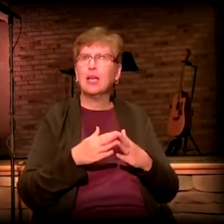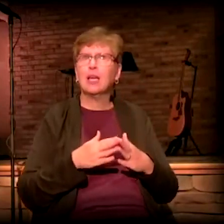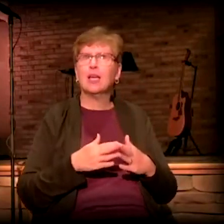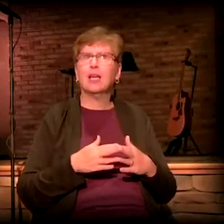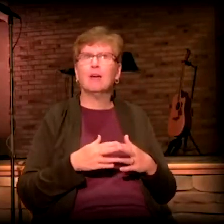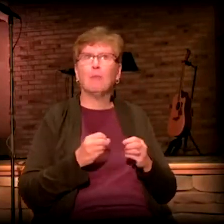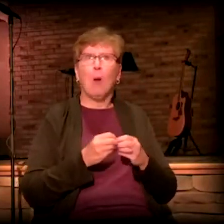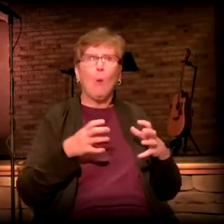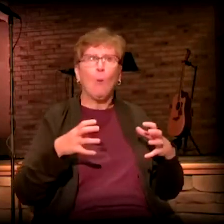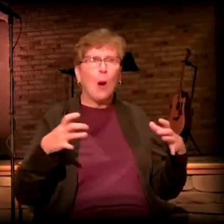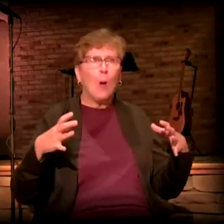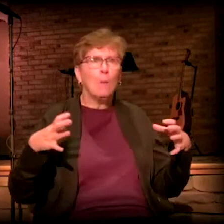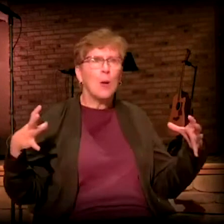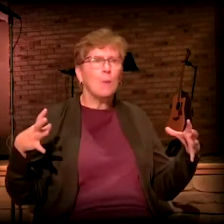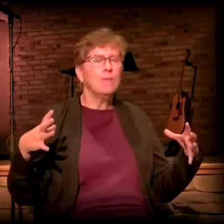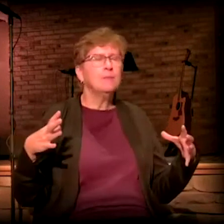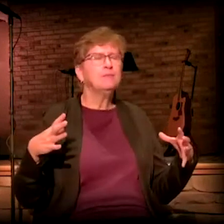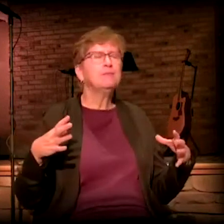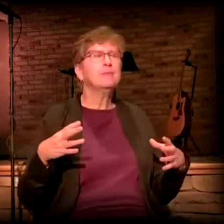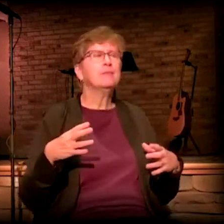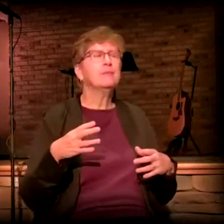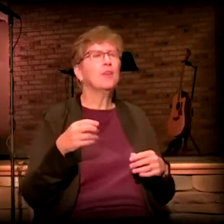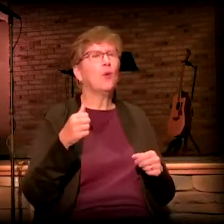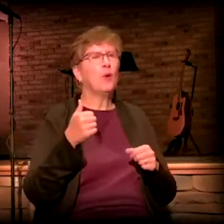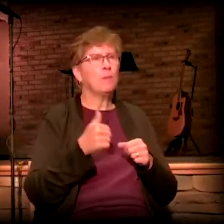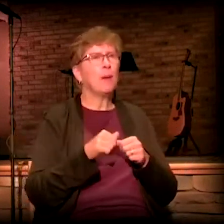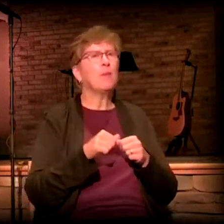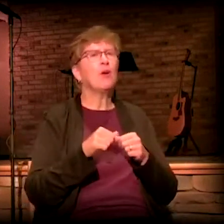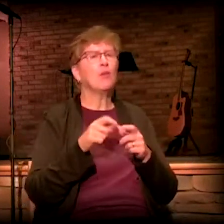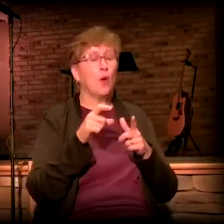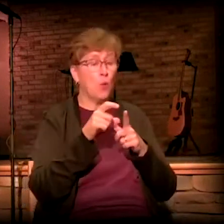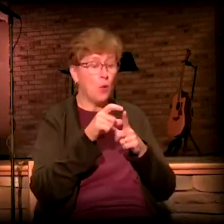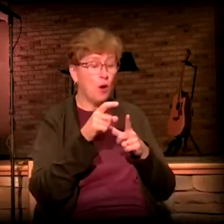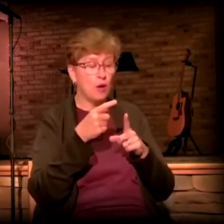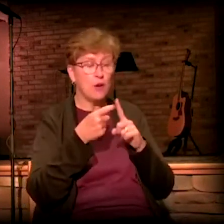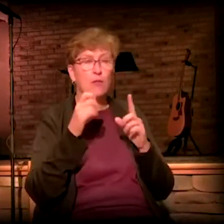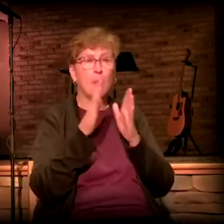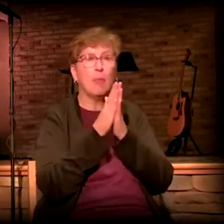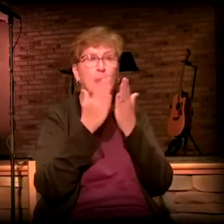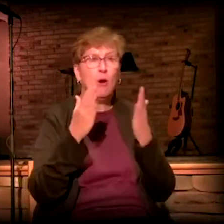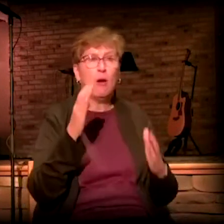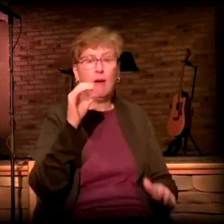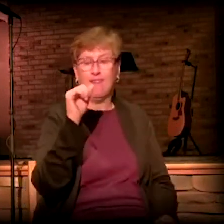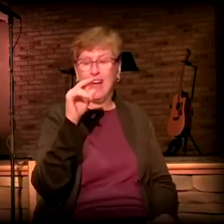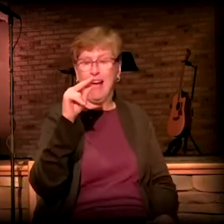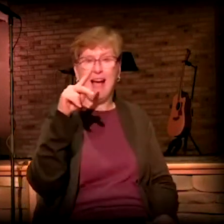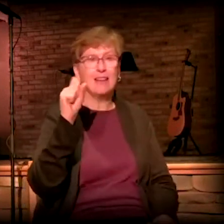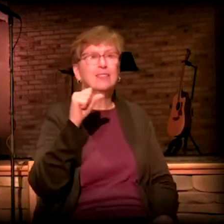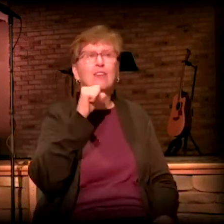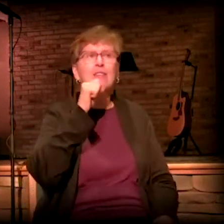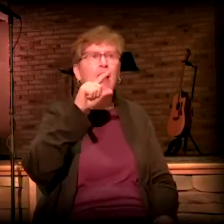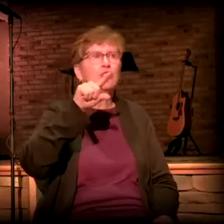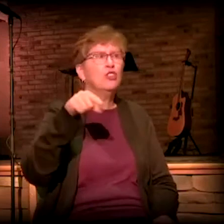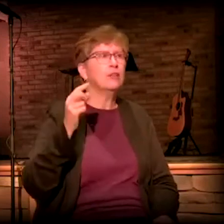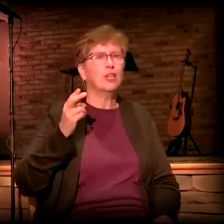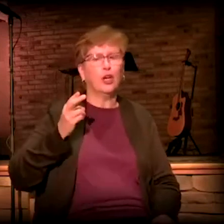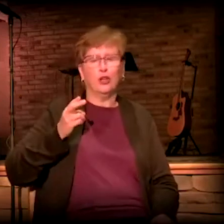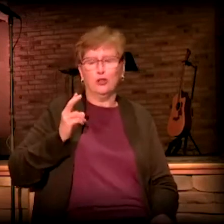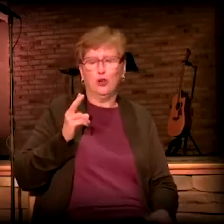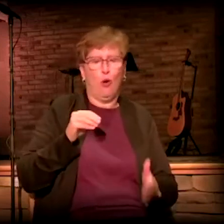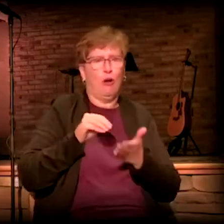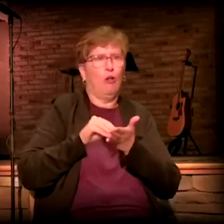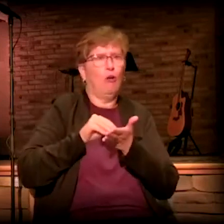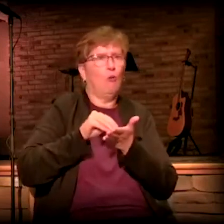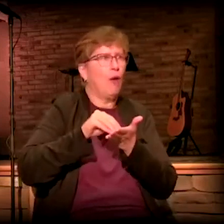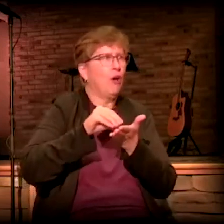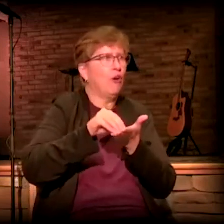Well, remember, these words from the book of Acts, they're not just a historical record. They are the living